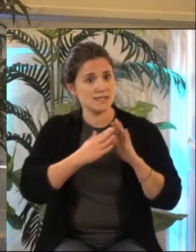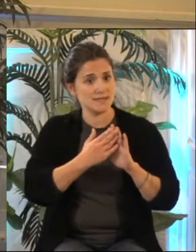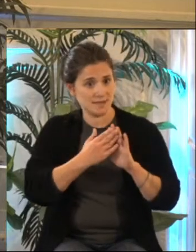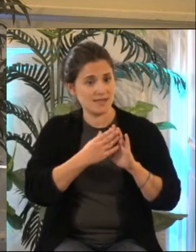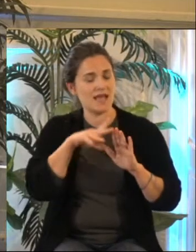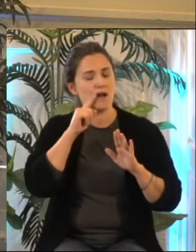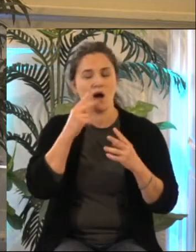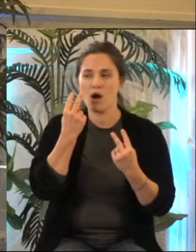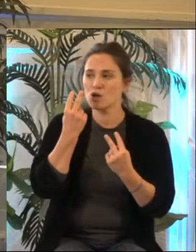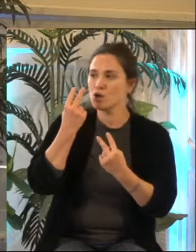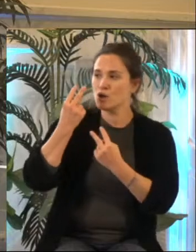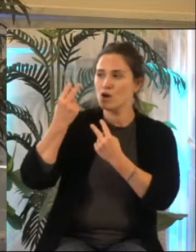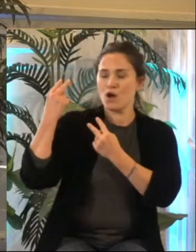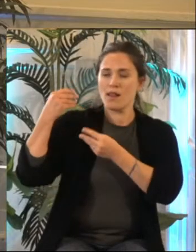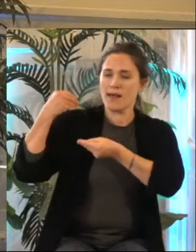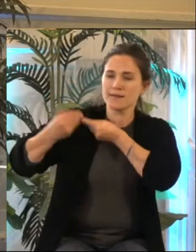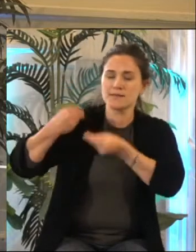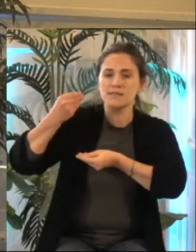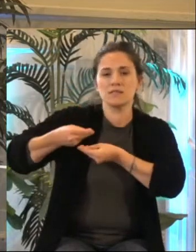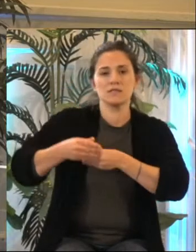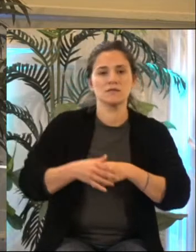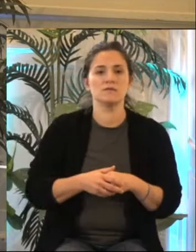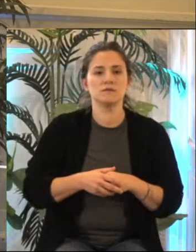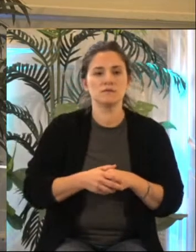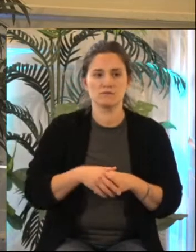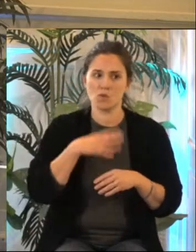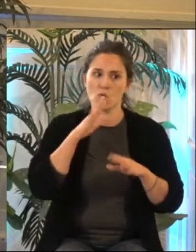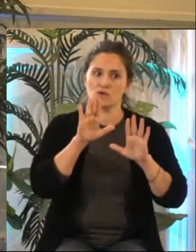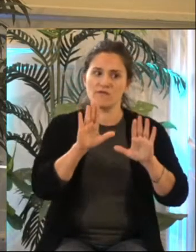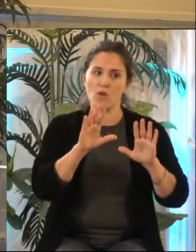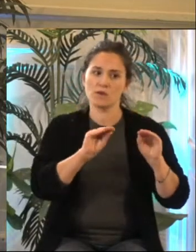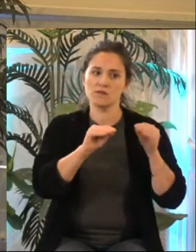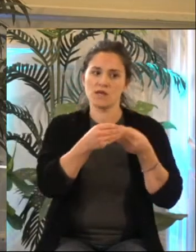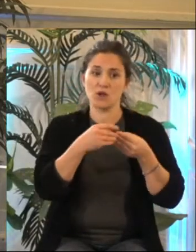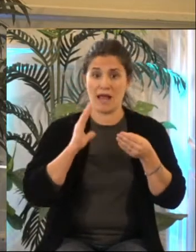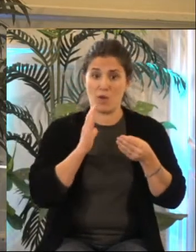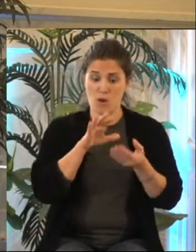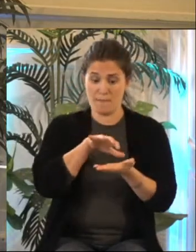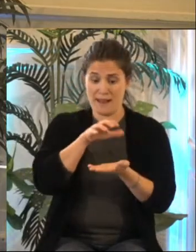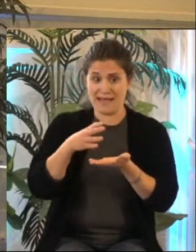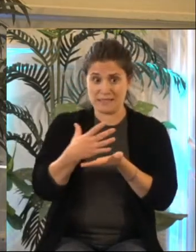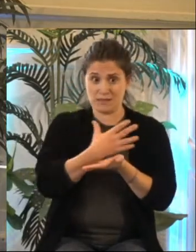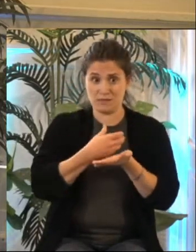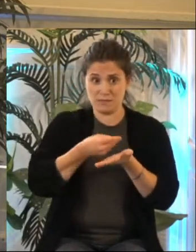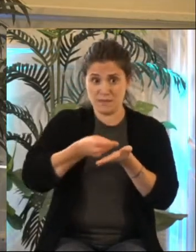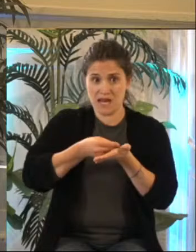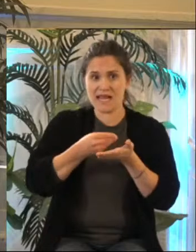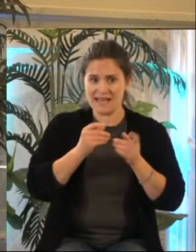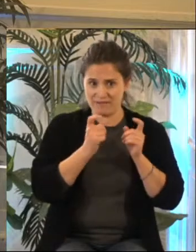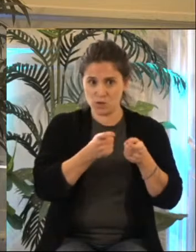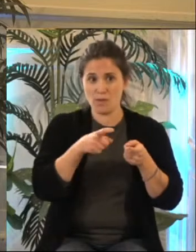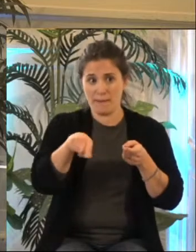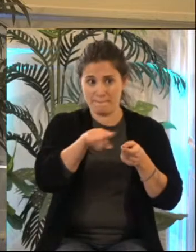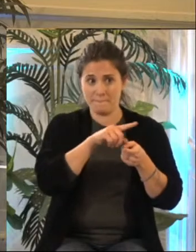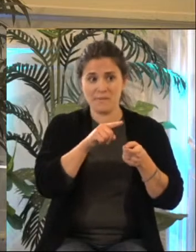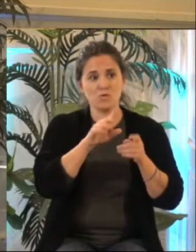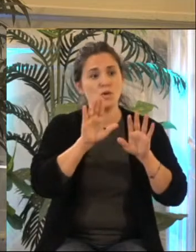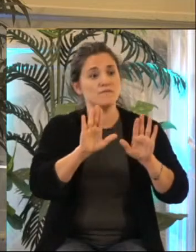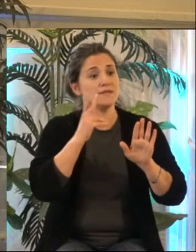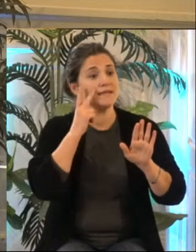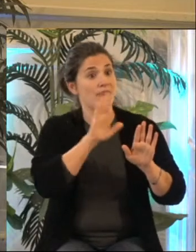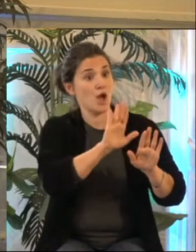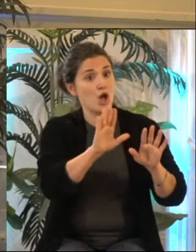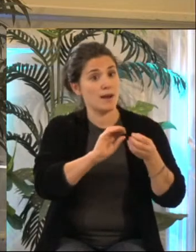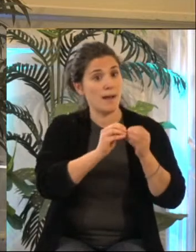our ancestors. It's a great organization. Our plate goes to them, and it was great to see many of the members of the Terence Crutcher